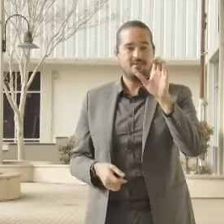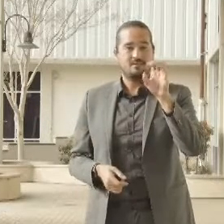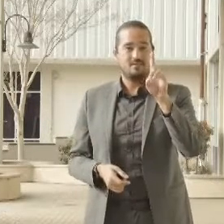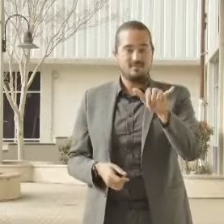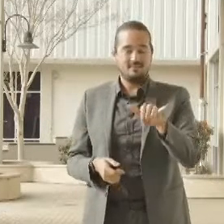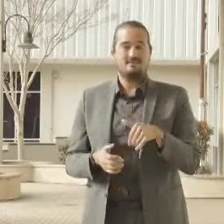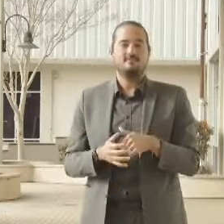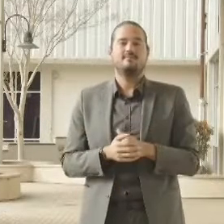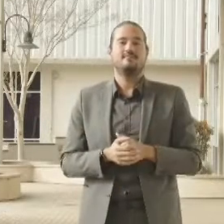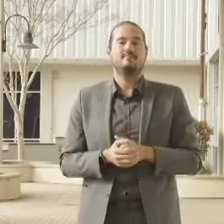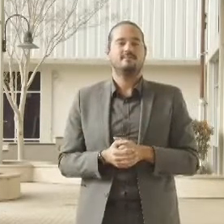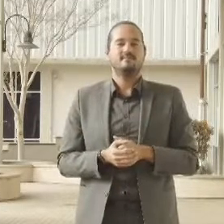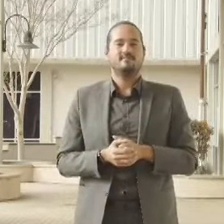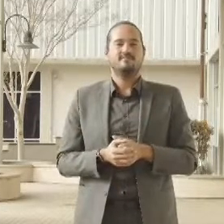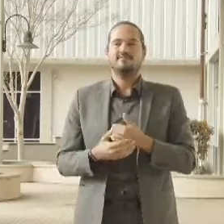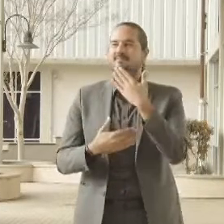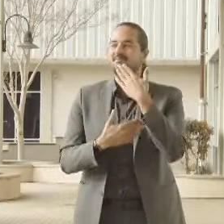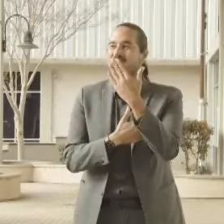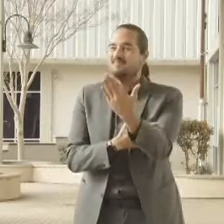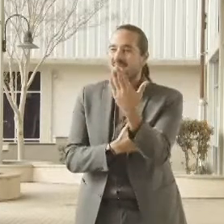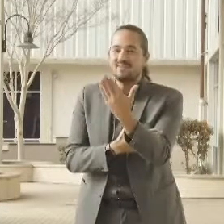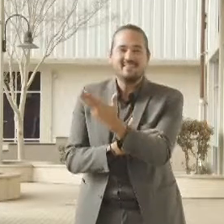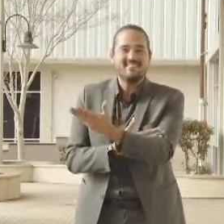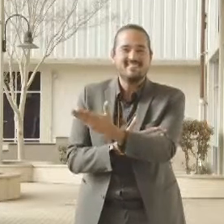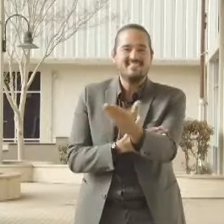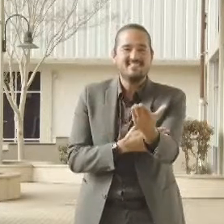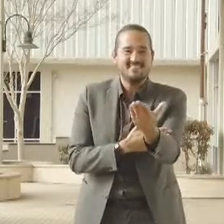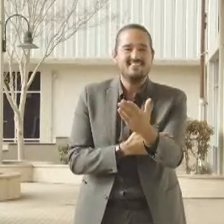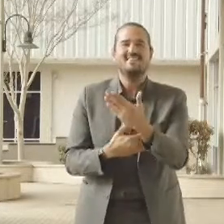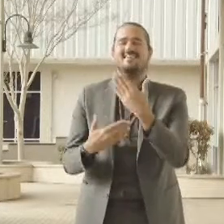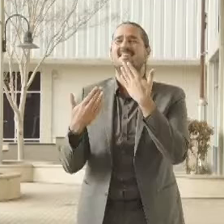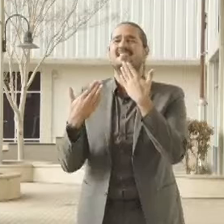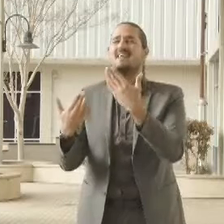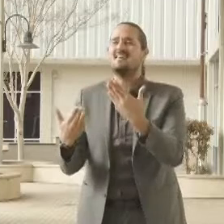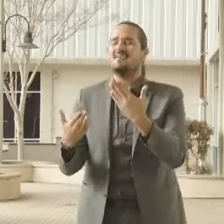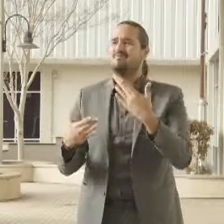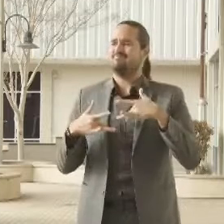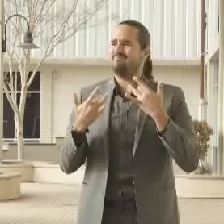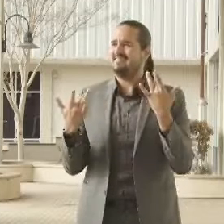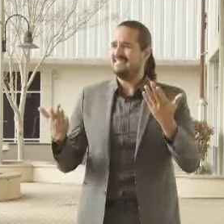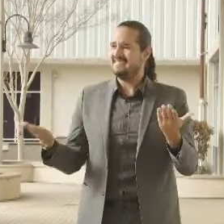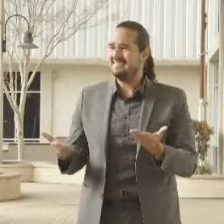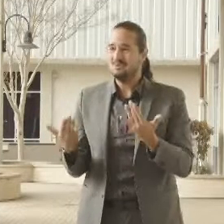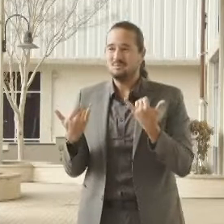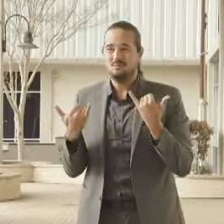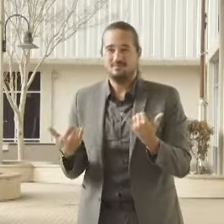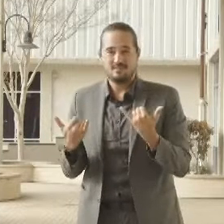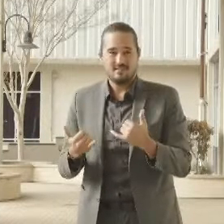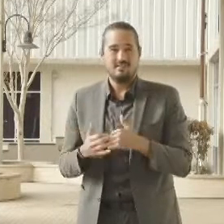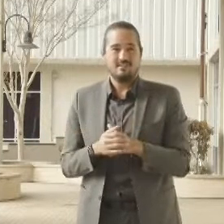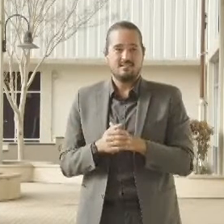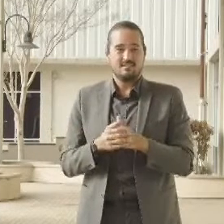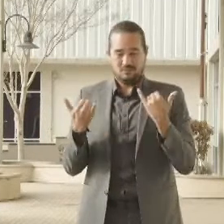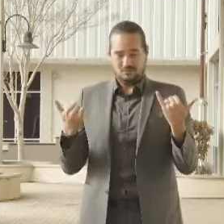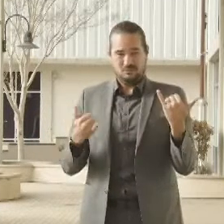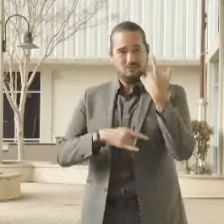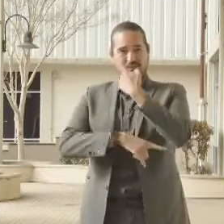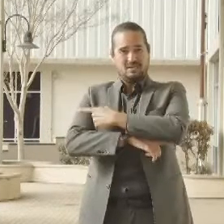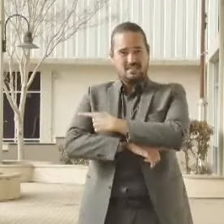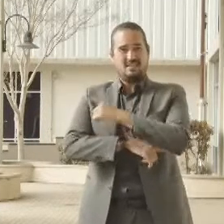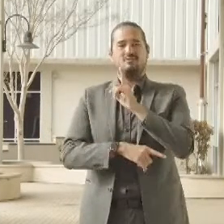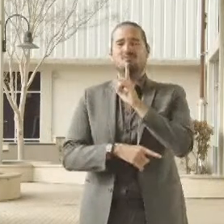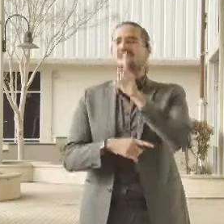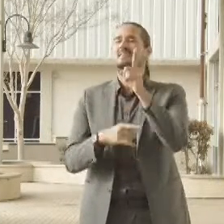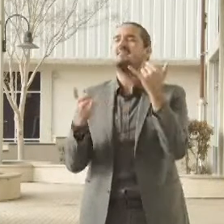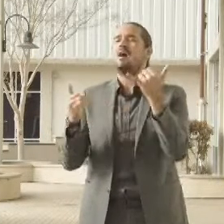Good morning, everyone. It's good to be here. In a way, so today is just really an update to